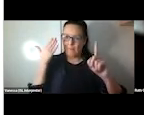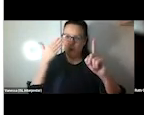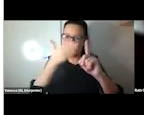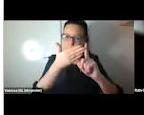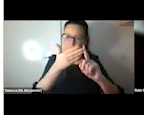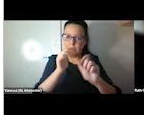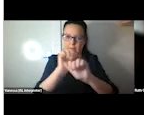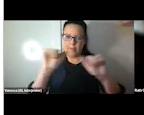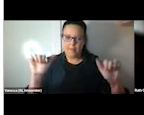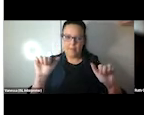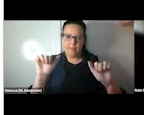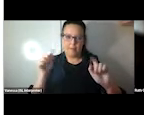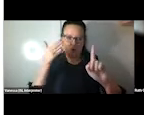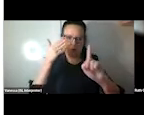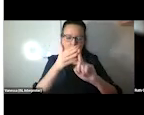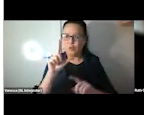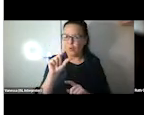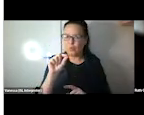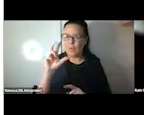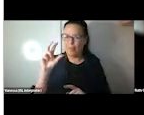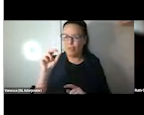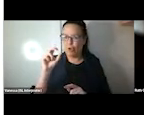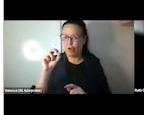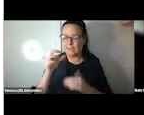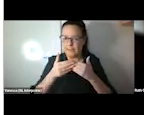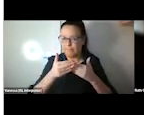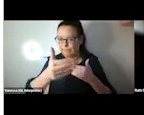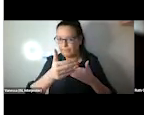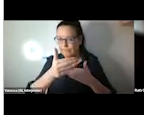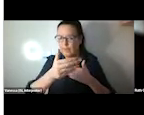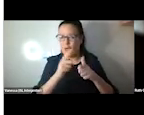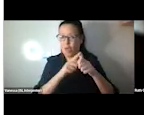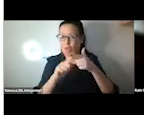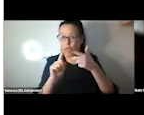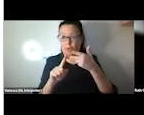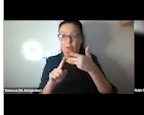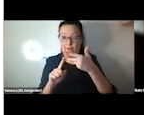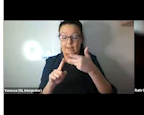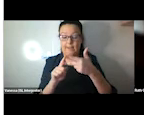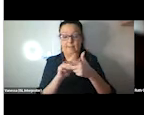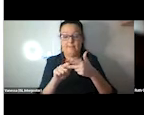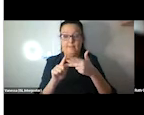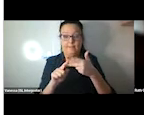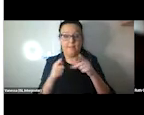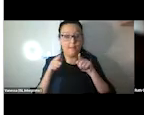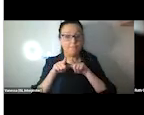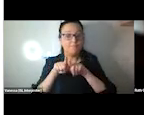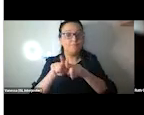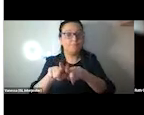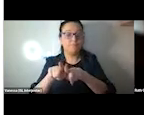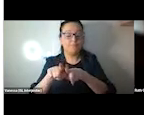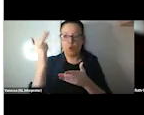Sustainable Development. And I just wanted to highlight to you 3 of the goals that are clearly aligned with universal